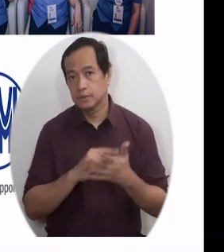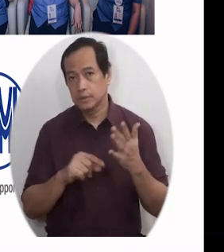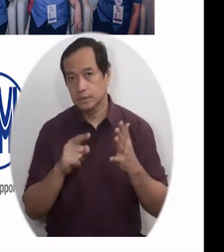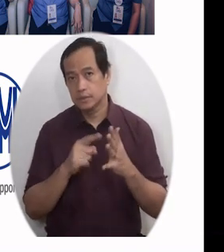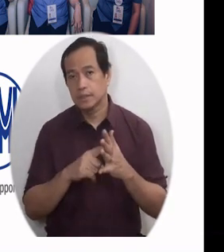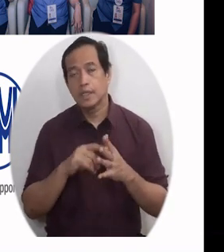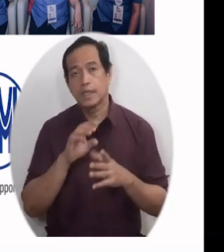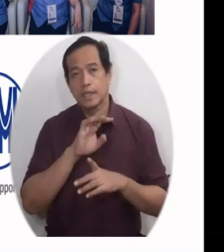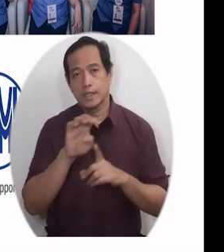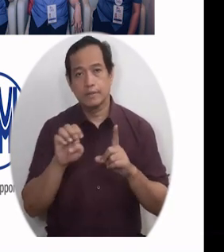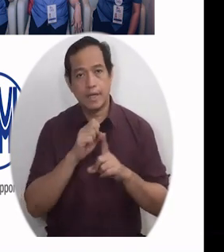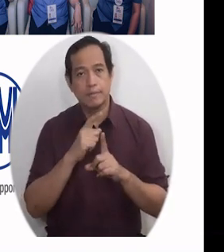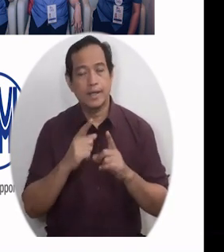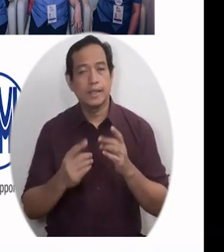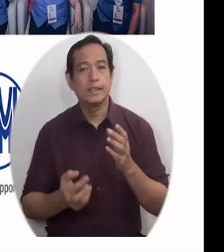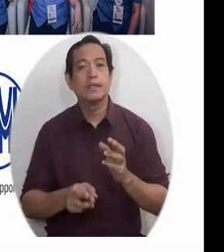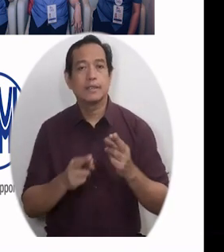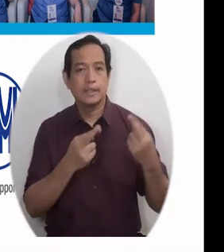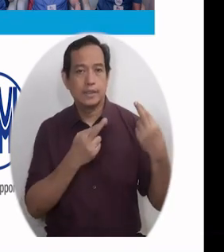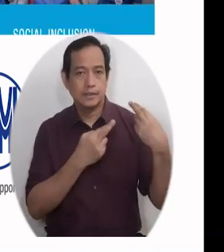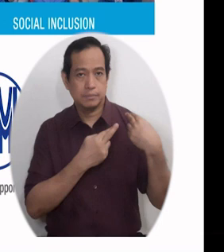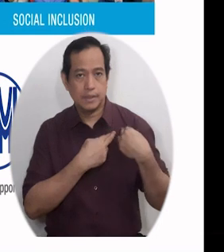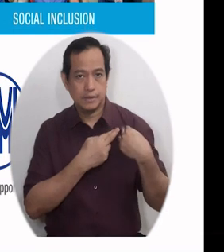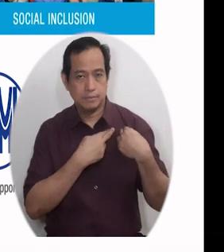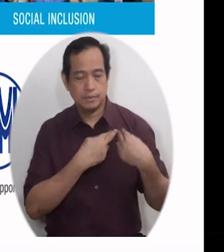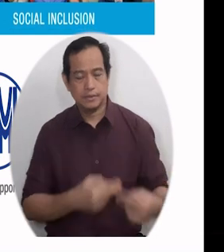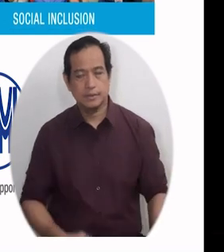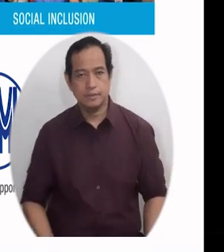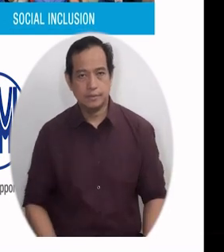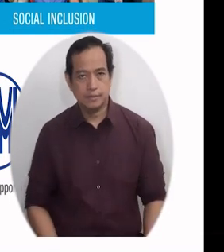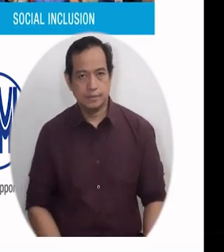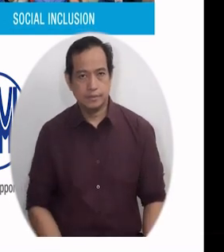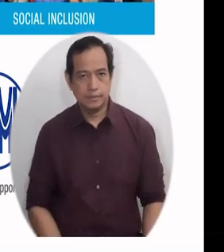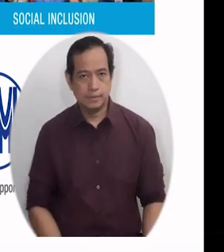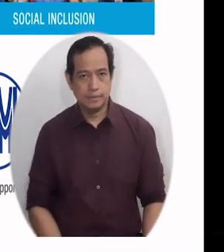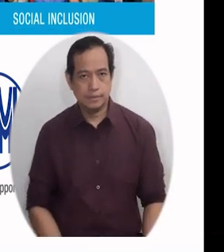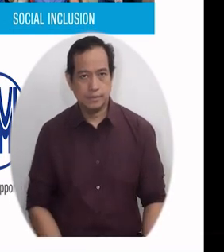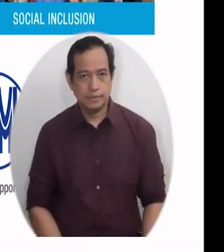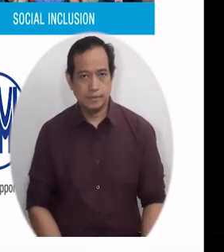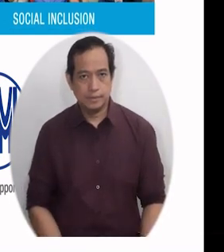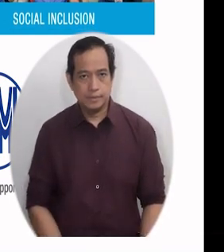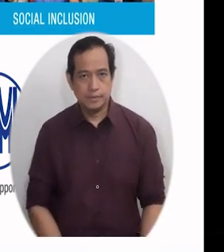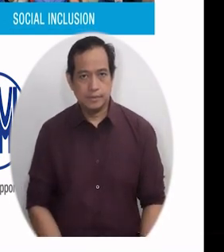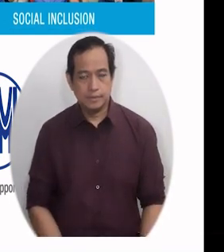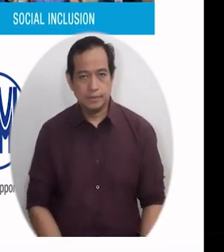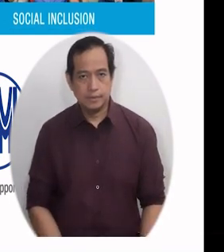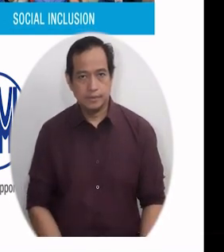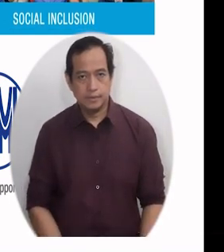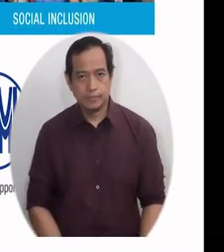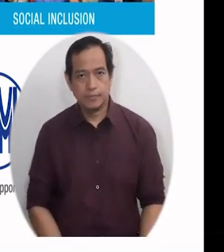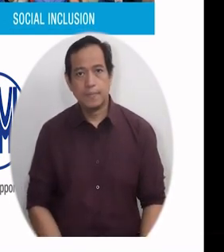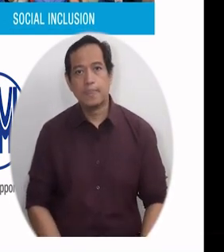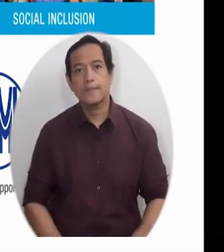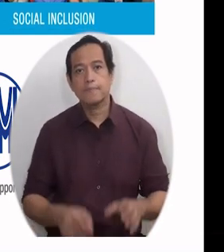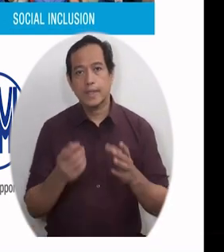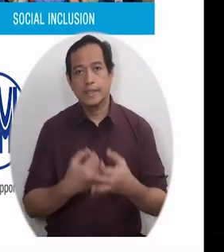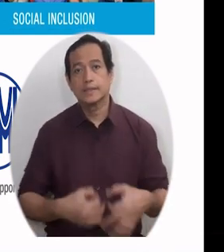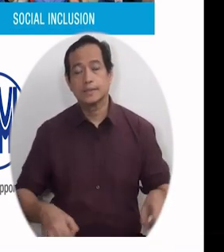micro, small, medium enterprise promotion, social inclusion, disaster